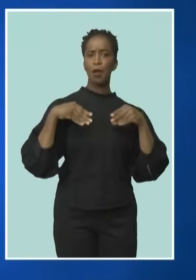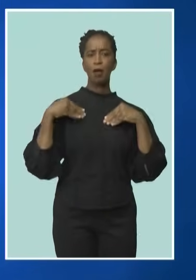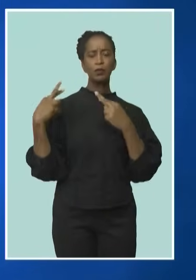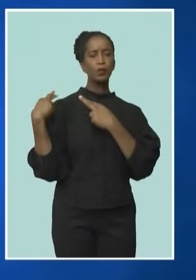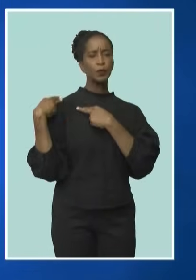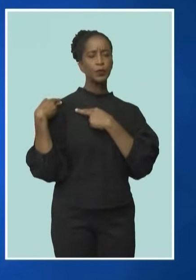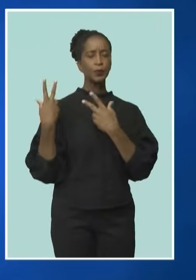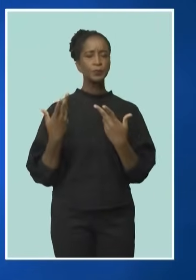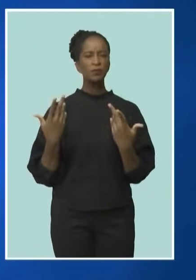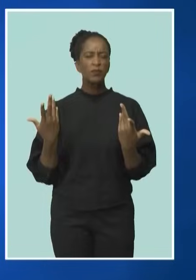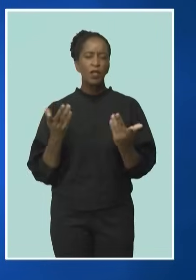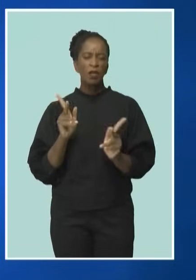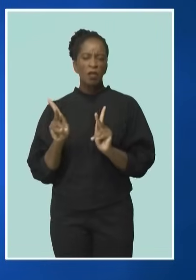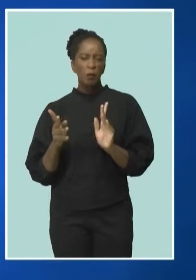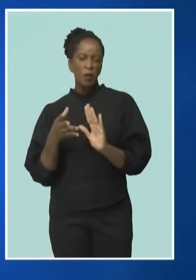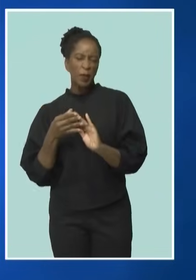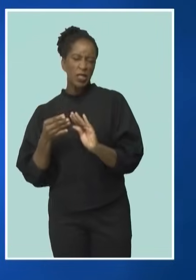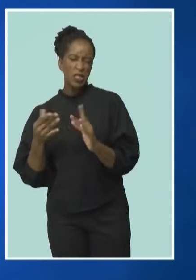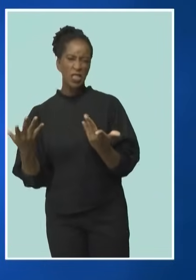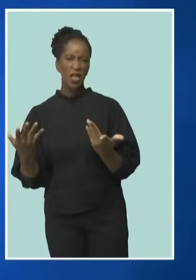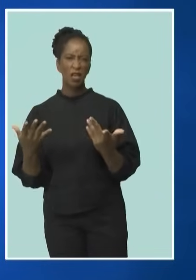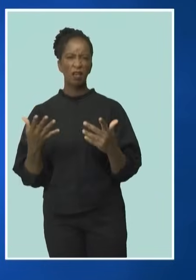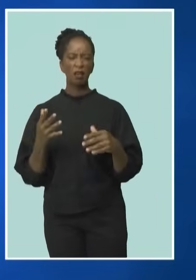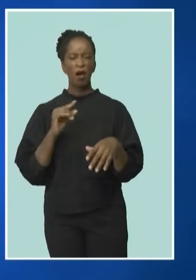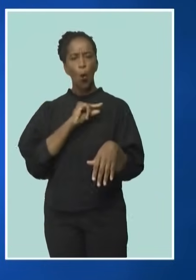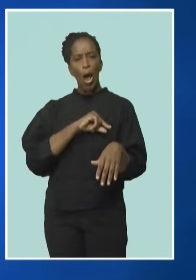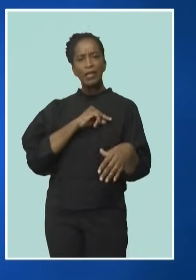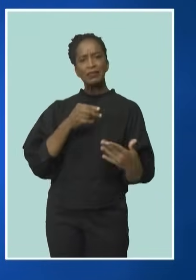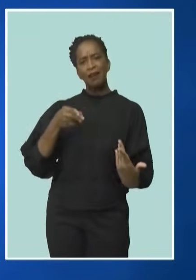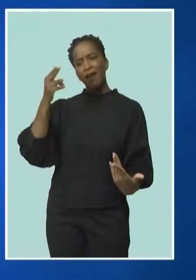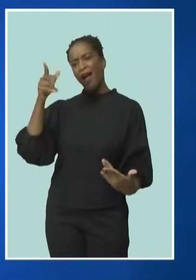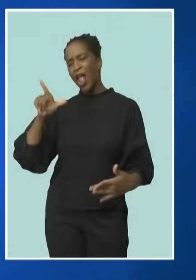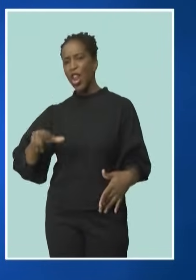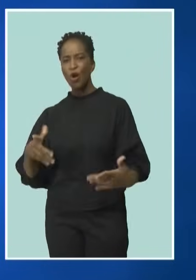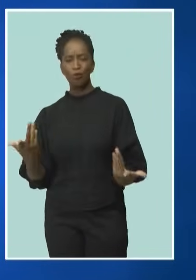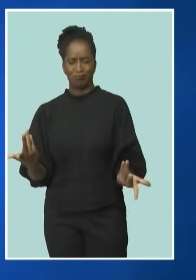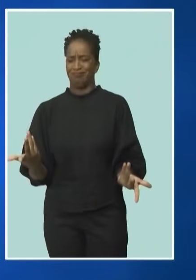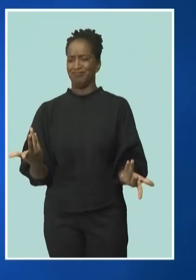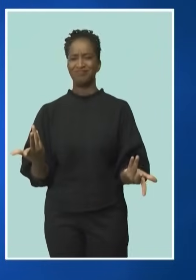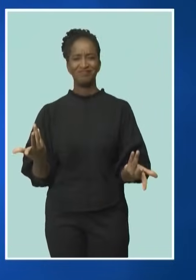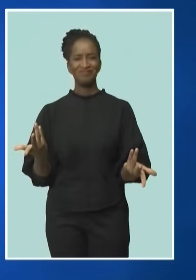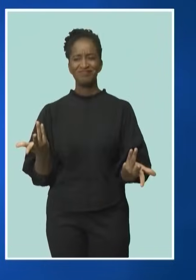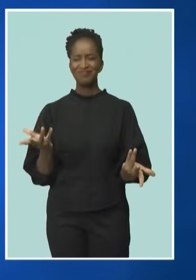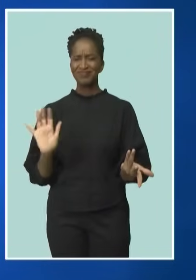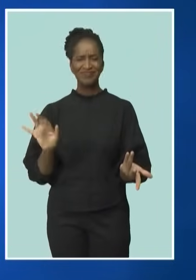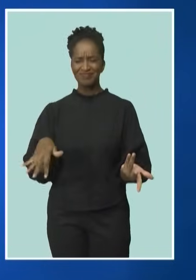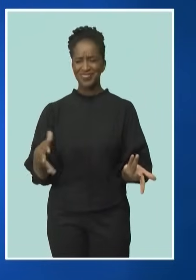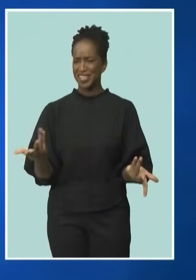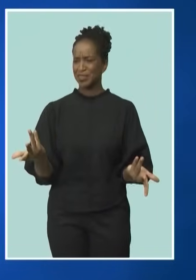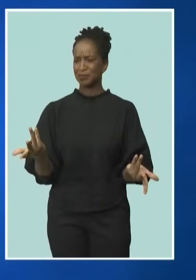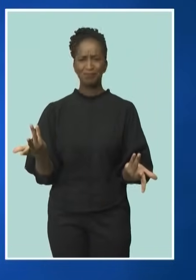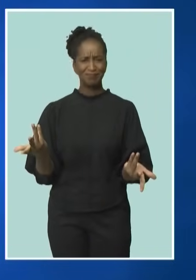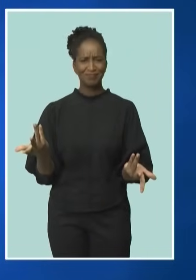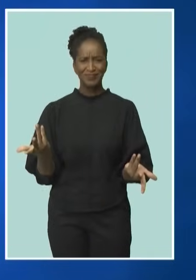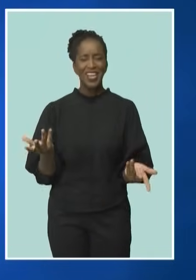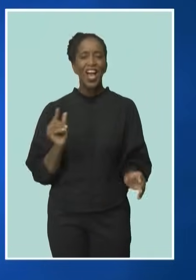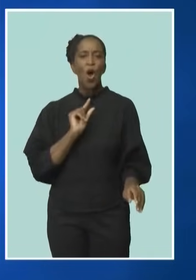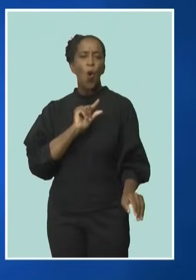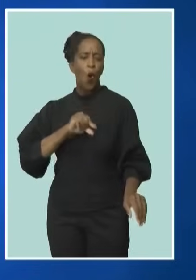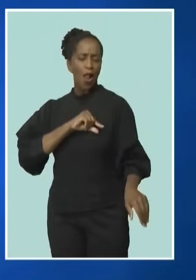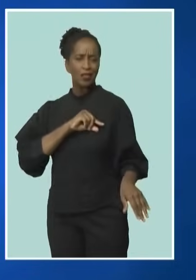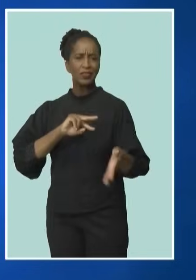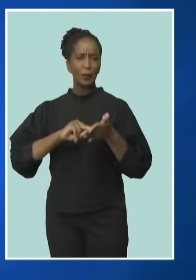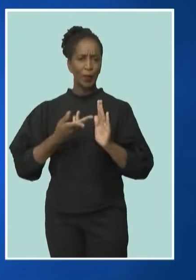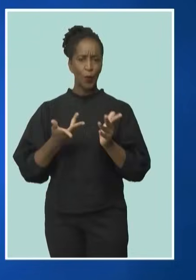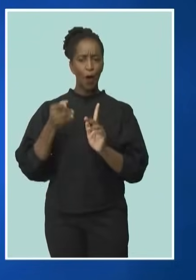talk about high quality, low quality. There's no such, because the word quality means fit for